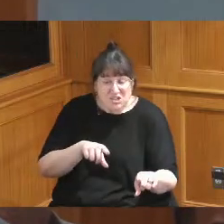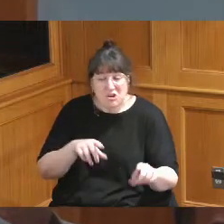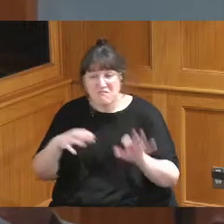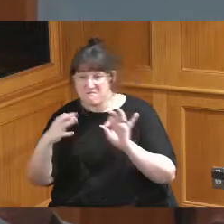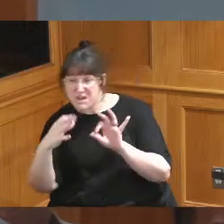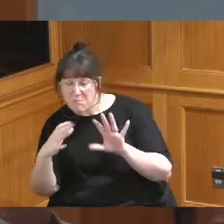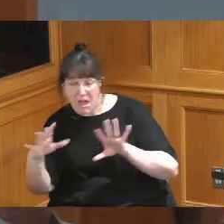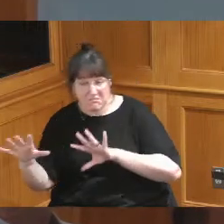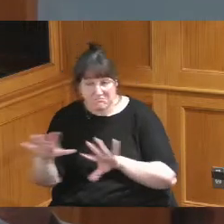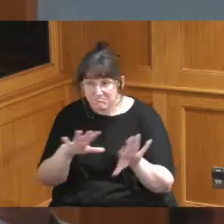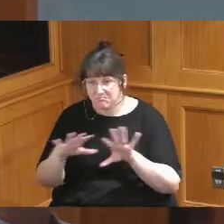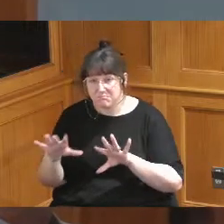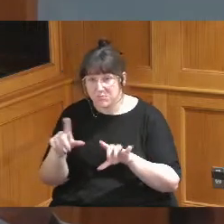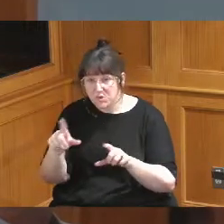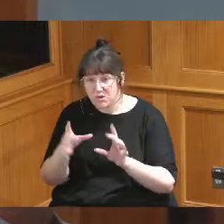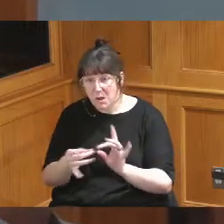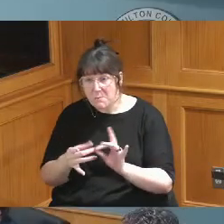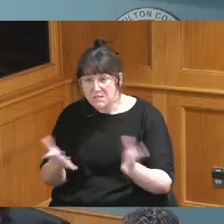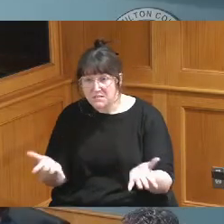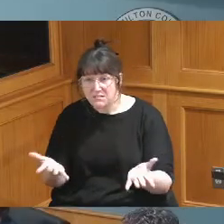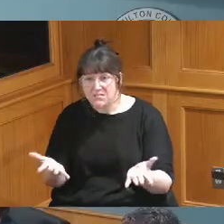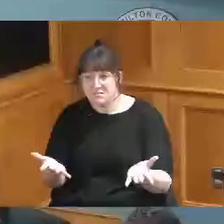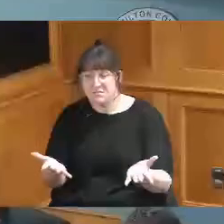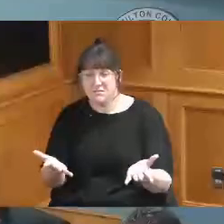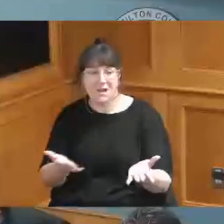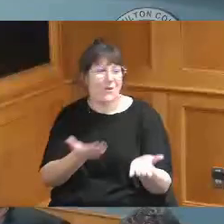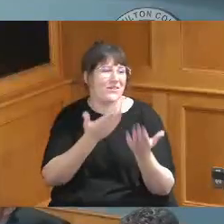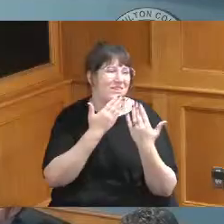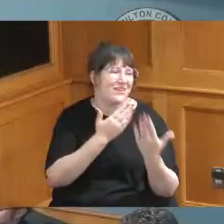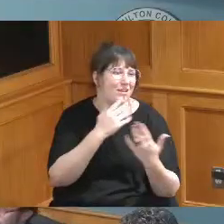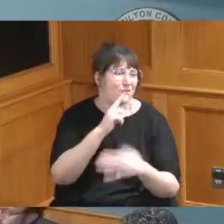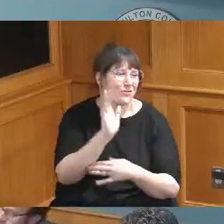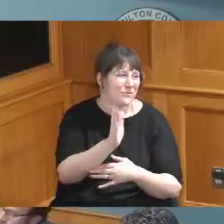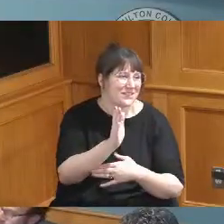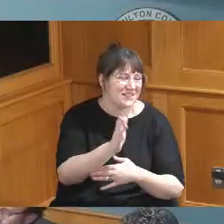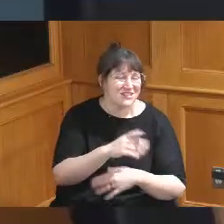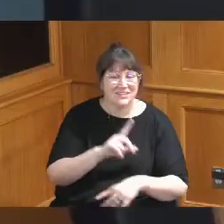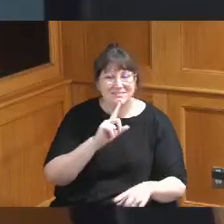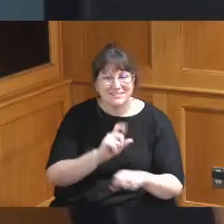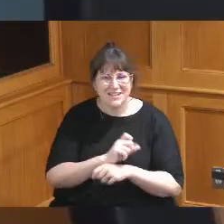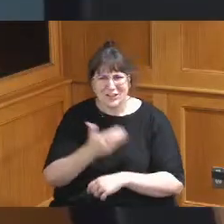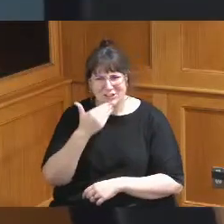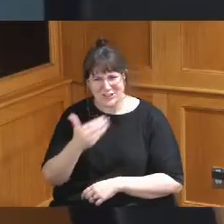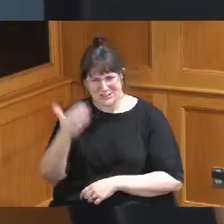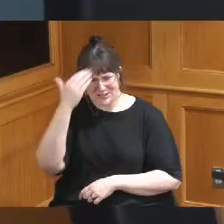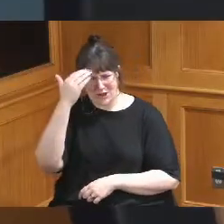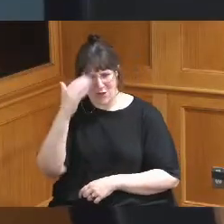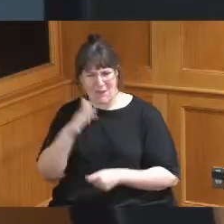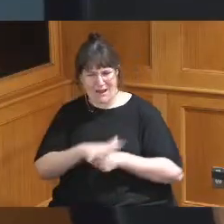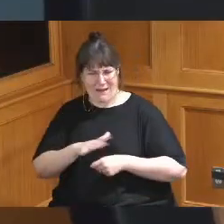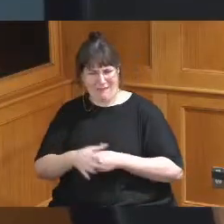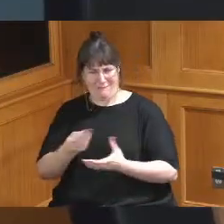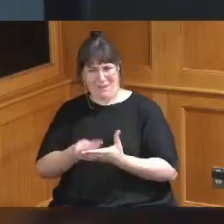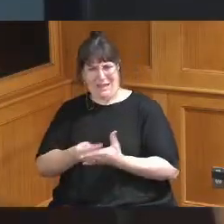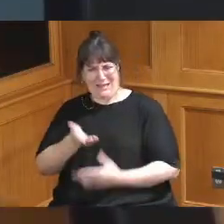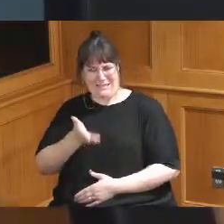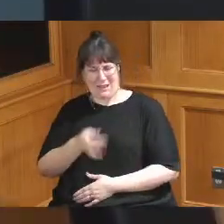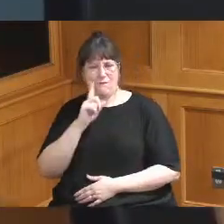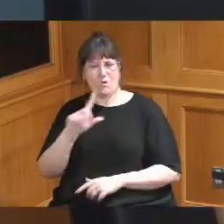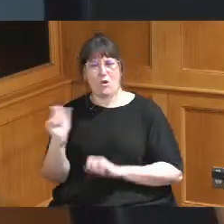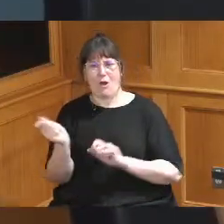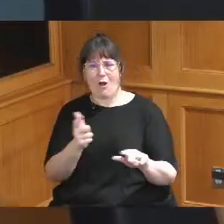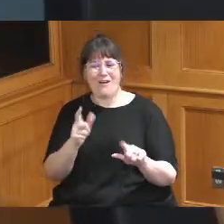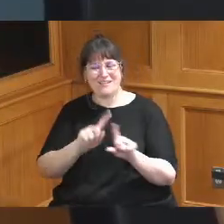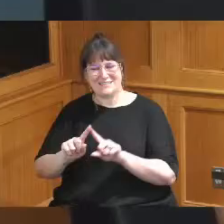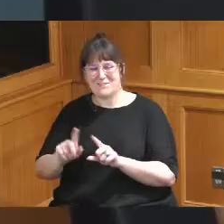feedback from the board. Thank you. Thank you for the presentation. It is good to know that we've got enough funding